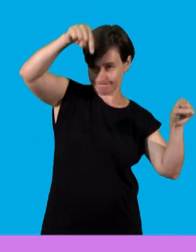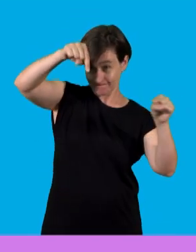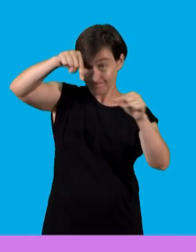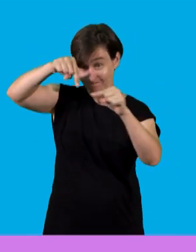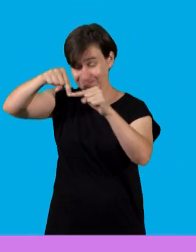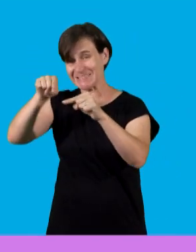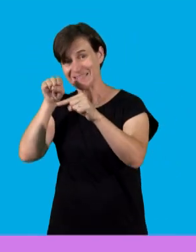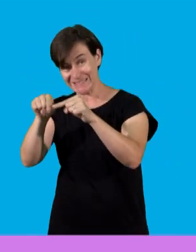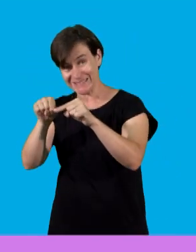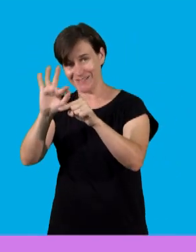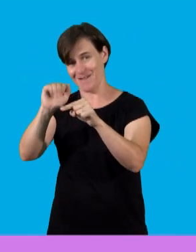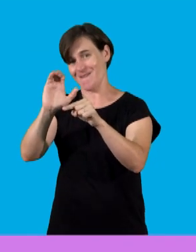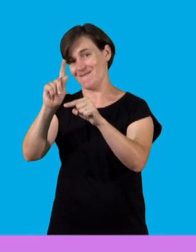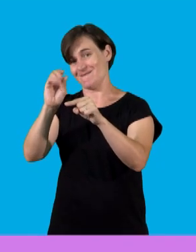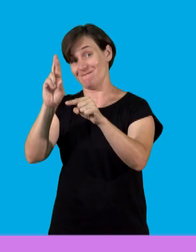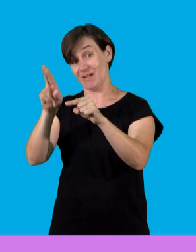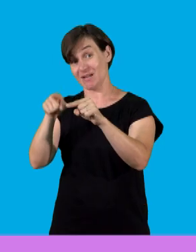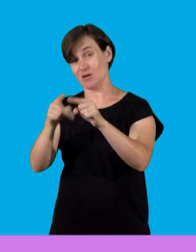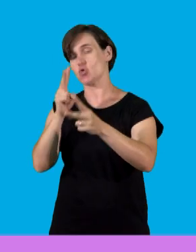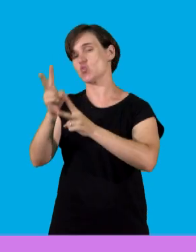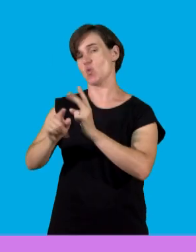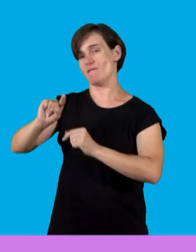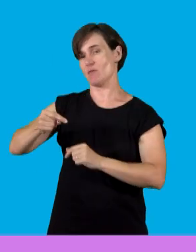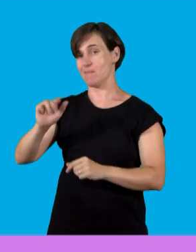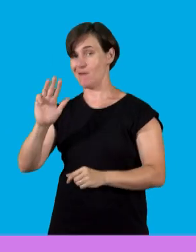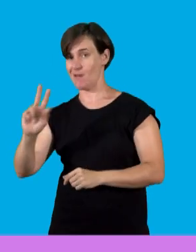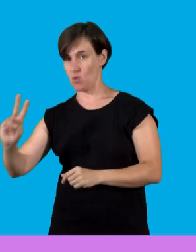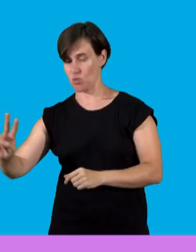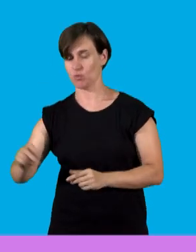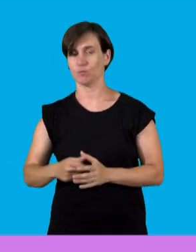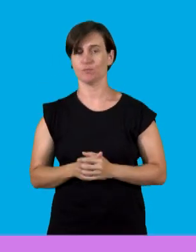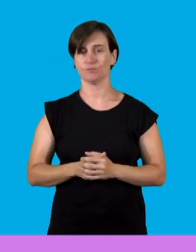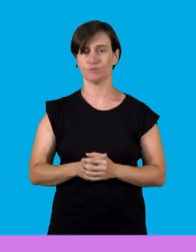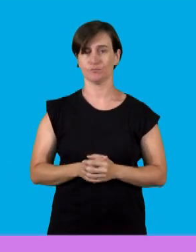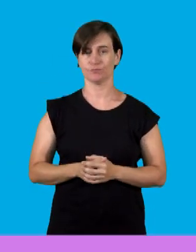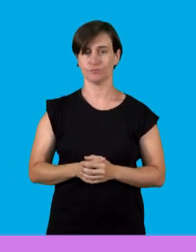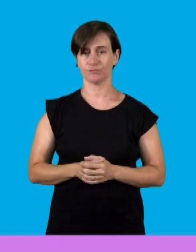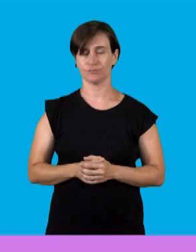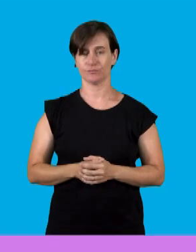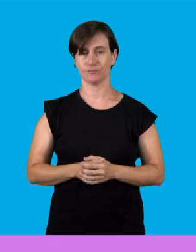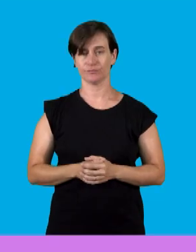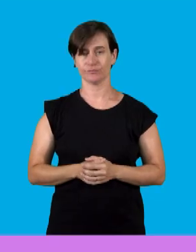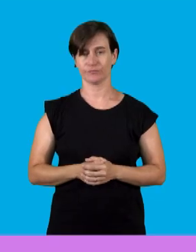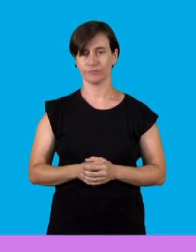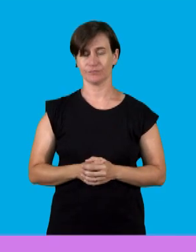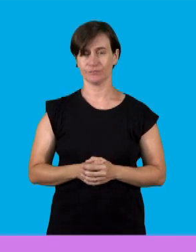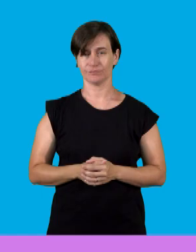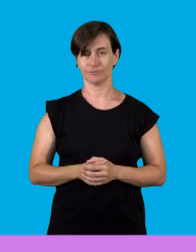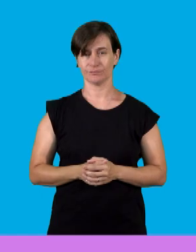14.75% interest rate. Where will they intersect? Right here. So that's our loan factor. So therefore, we'll multiply it by